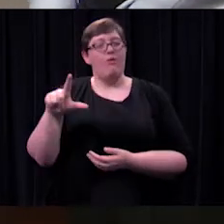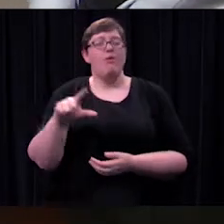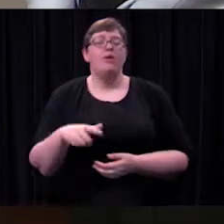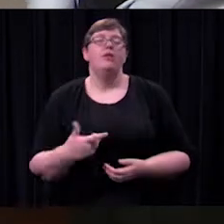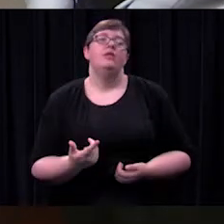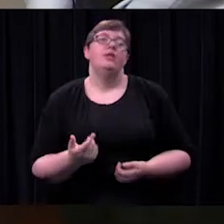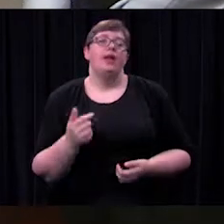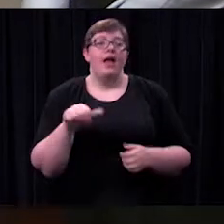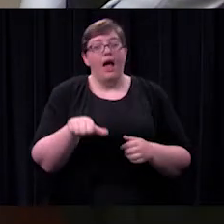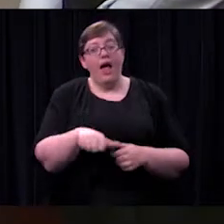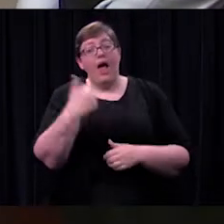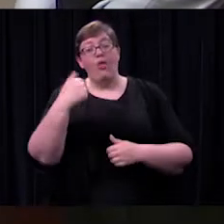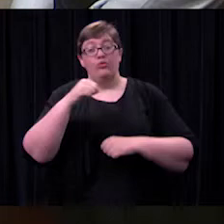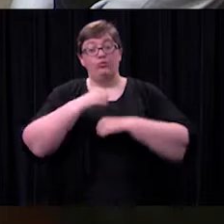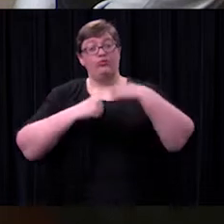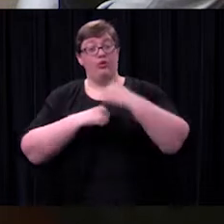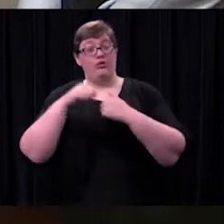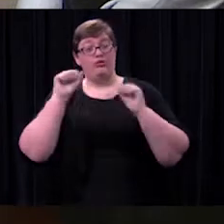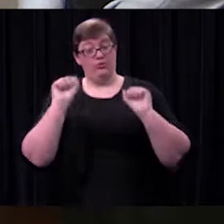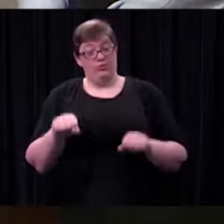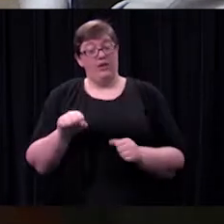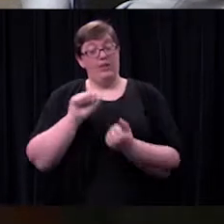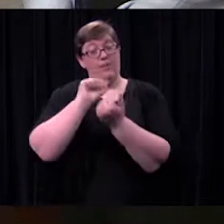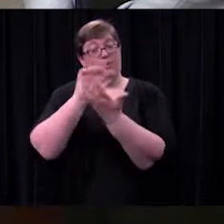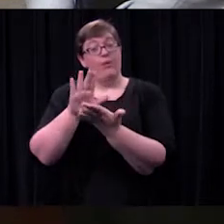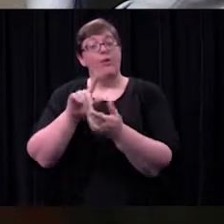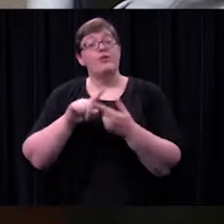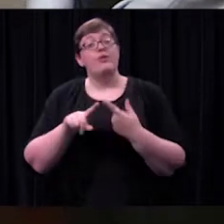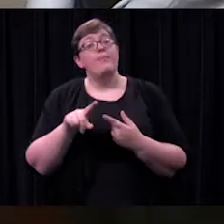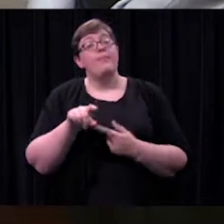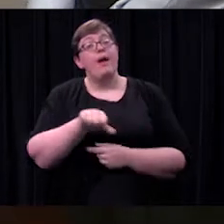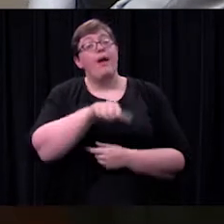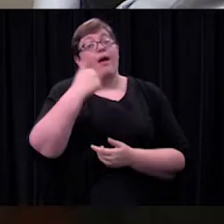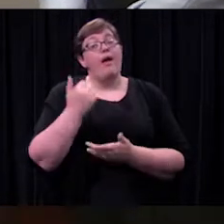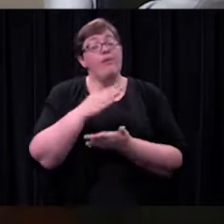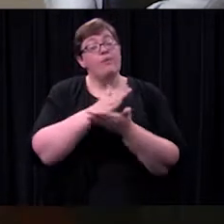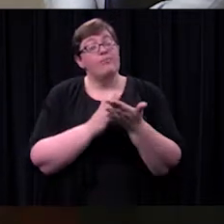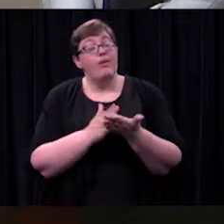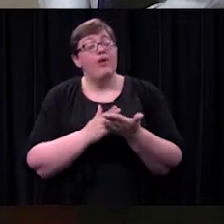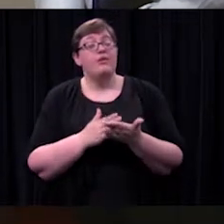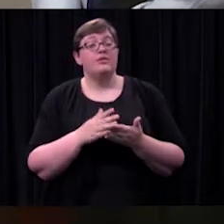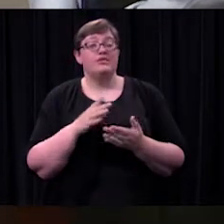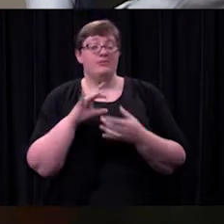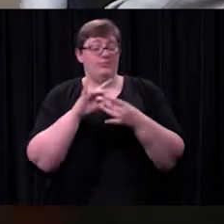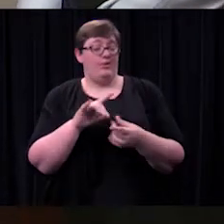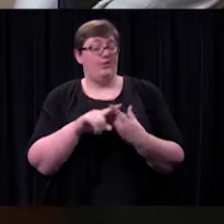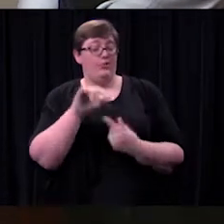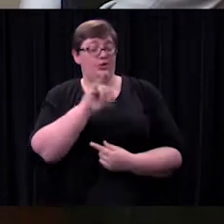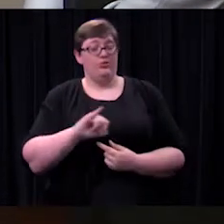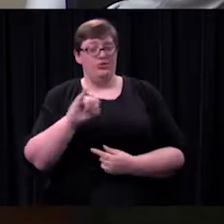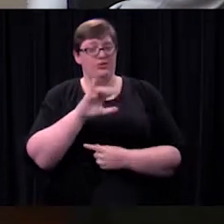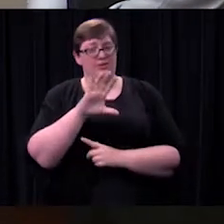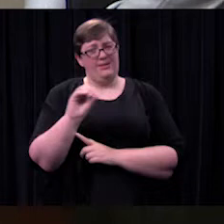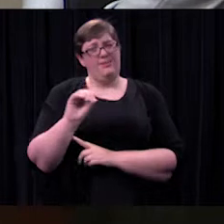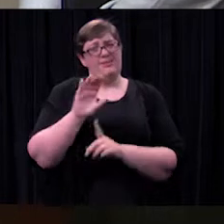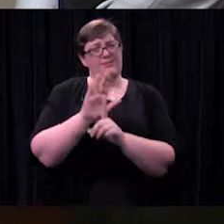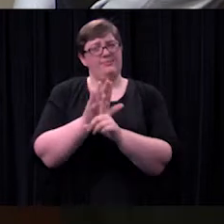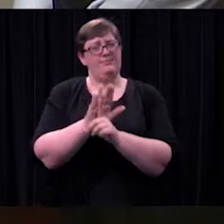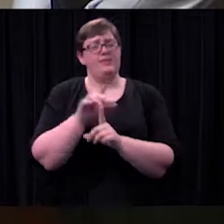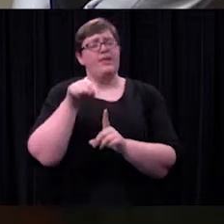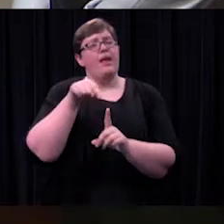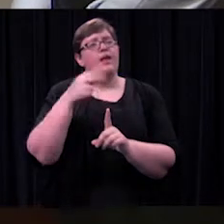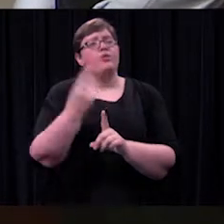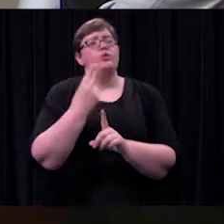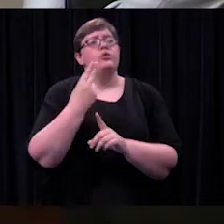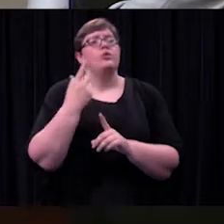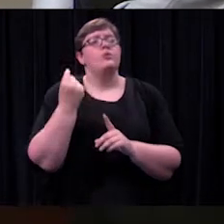but the other aspect is there's a consolidation within the insurance world. But the insurance companies actually use something called